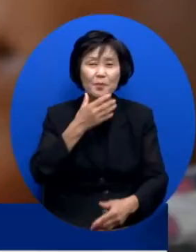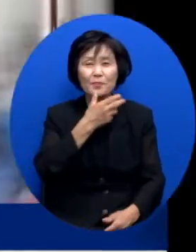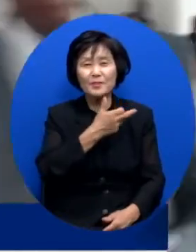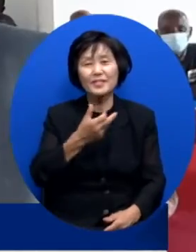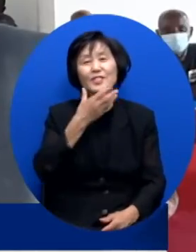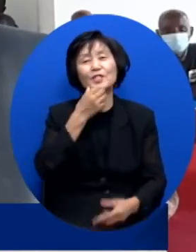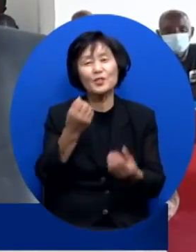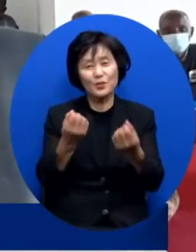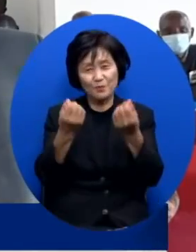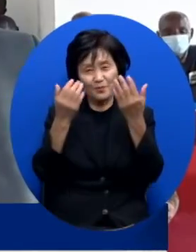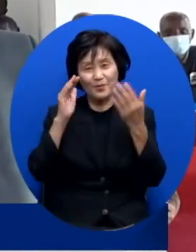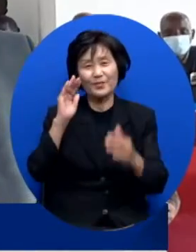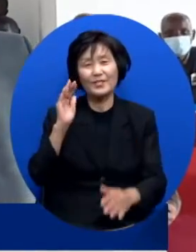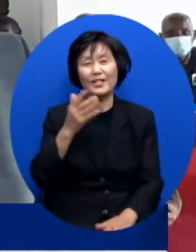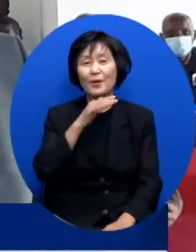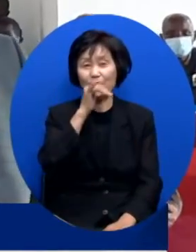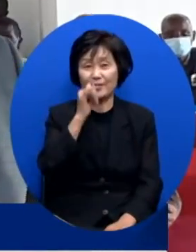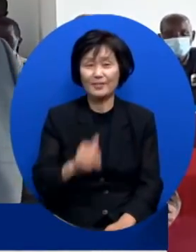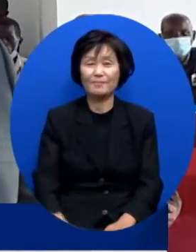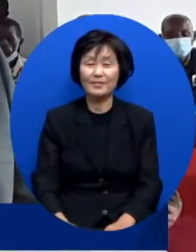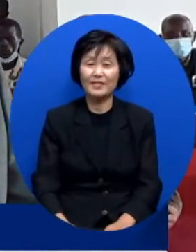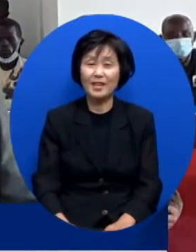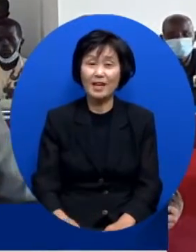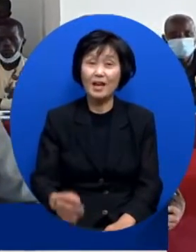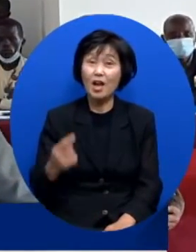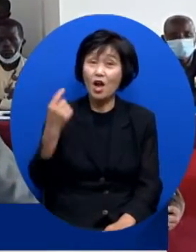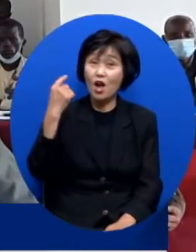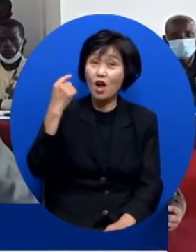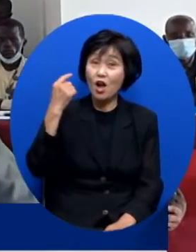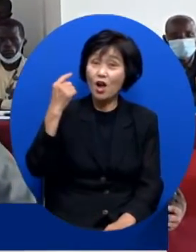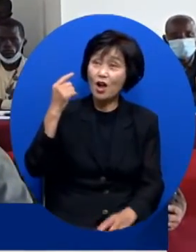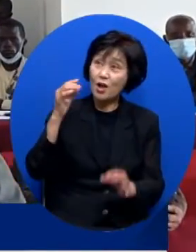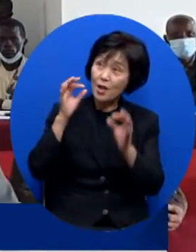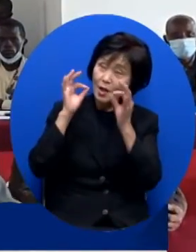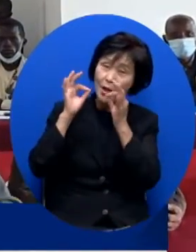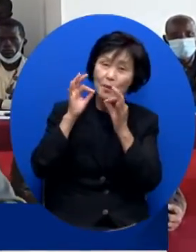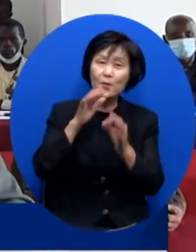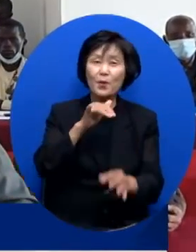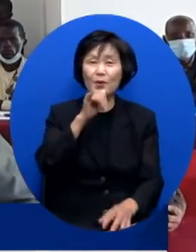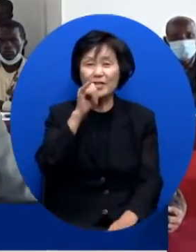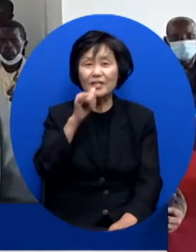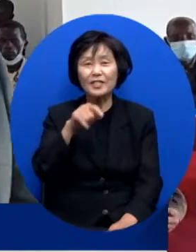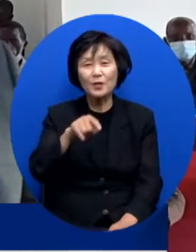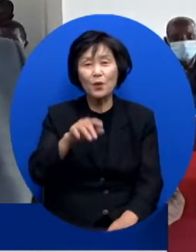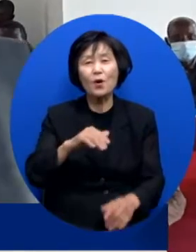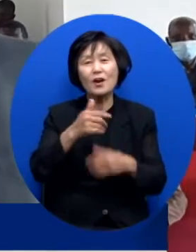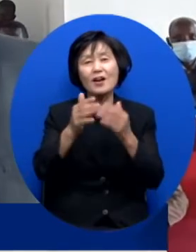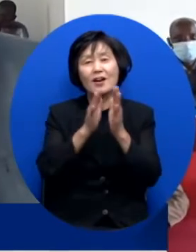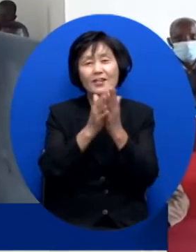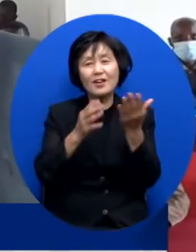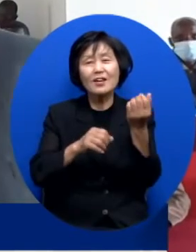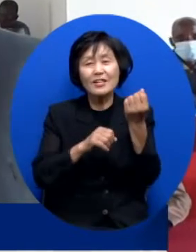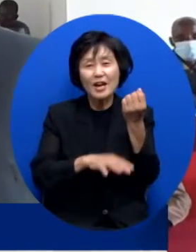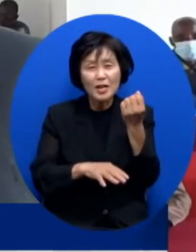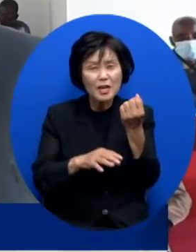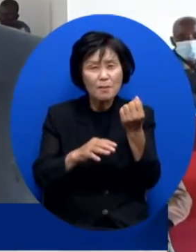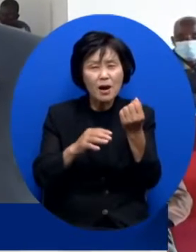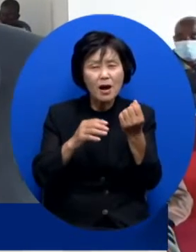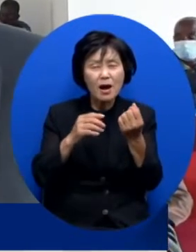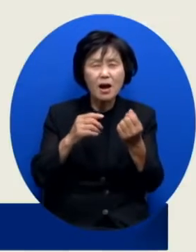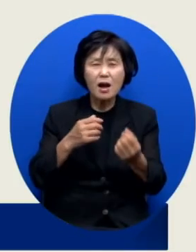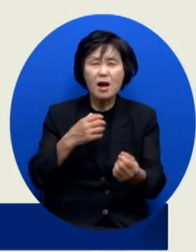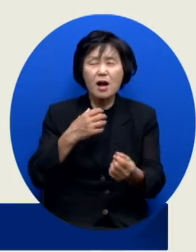Church. As you see, we are having this convening session of one of our